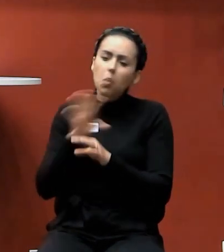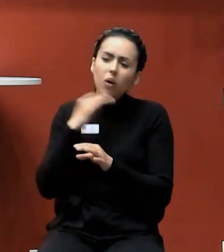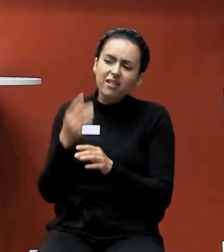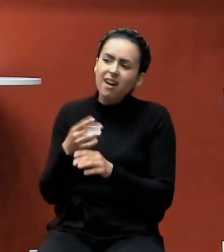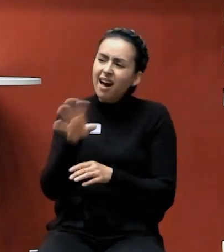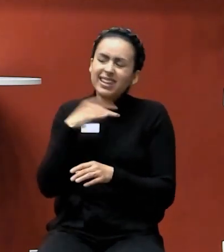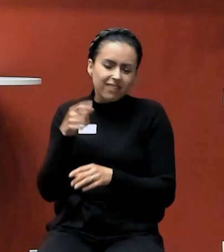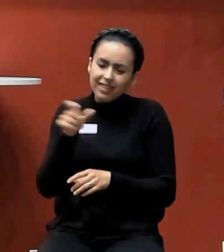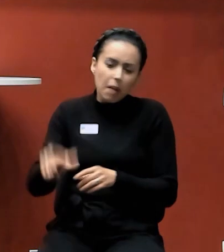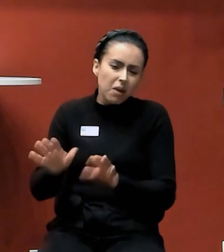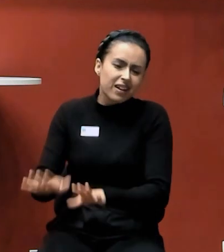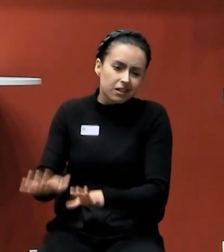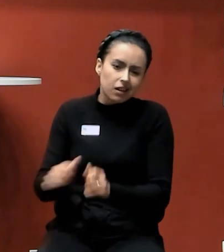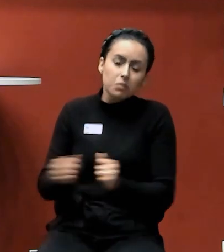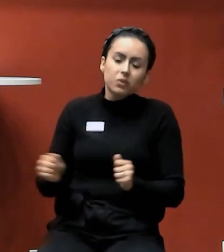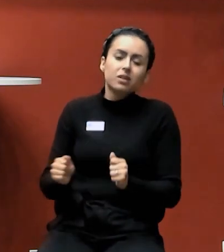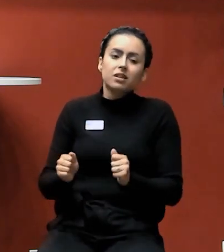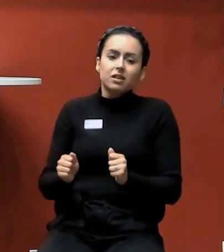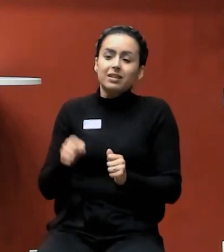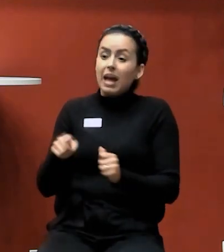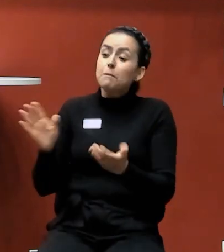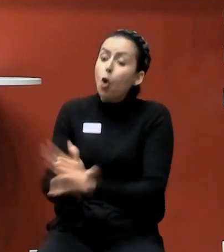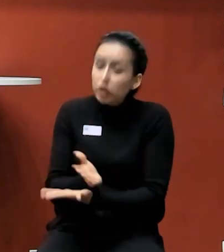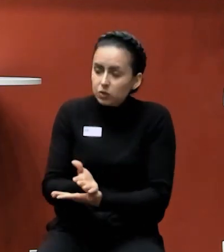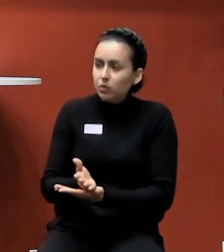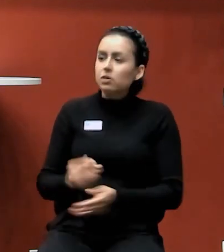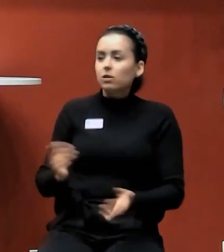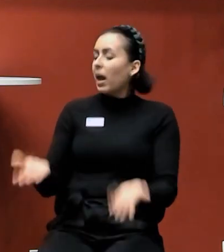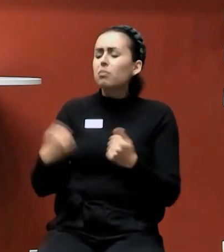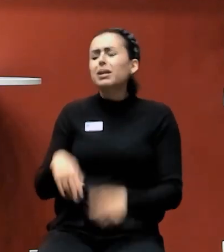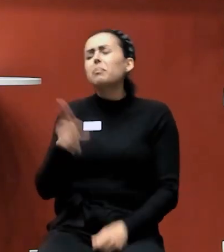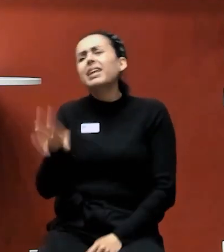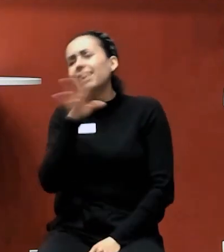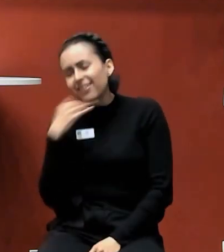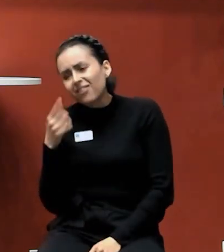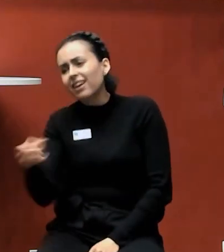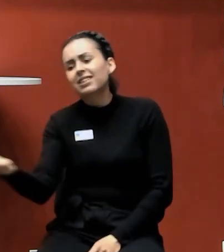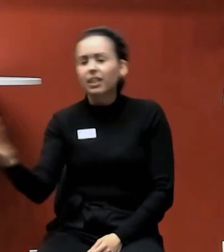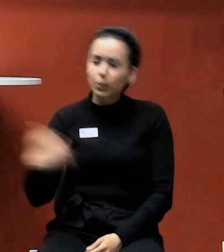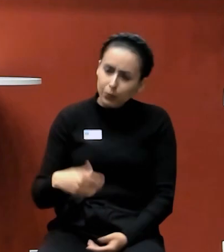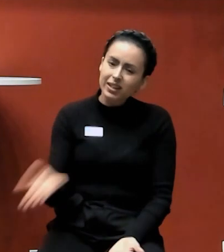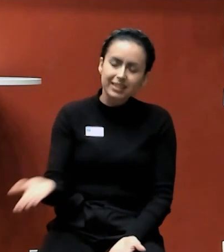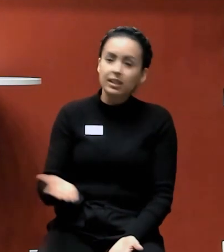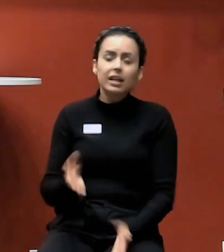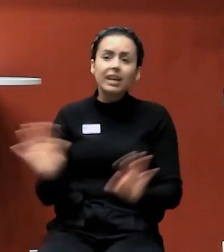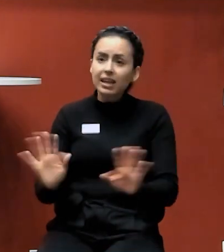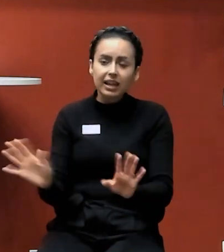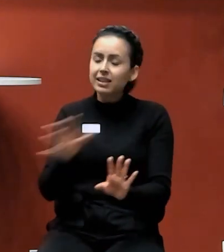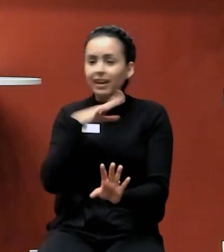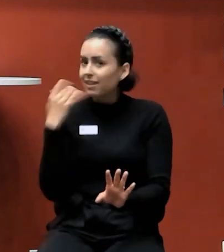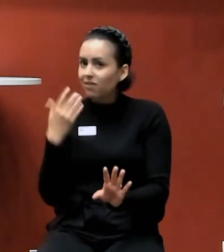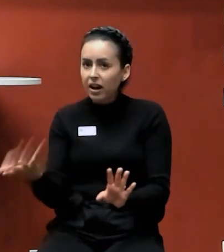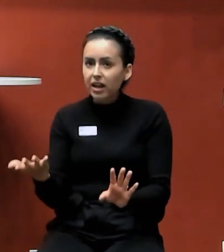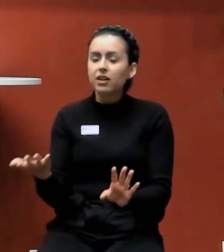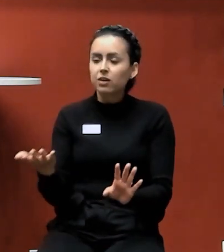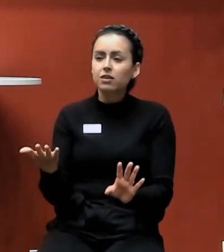It's nice that she's there. But it's very easy to get to that place. Isn't it nice? You know, no, it's not.